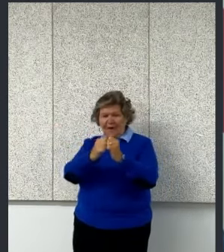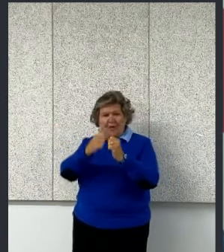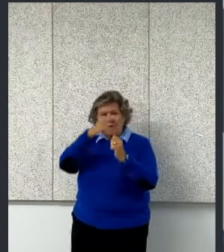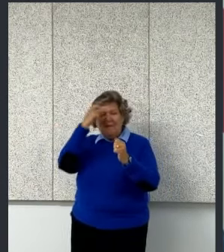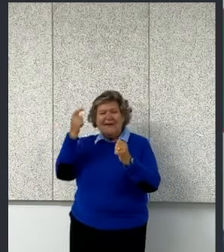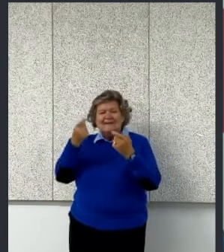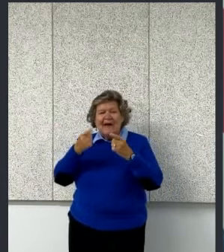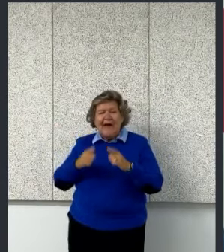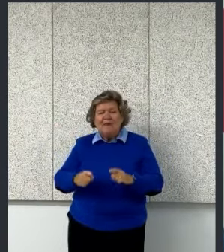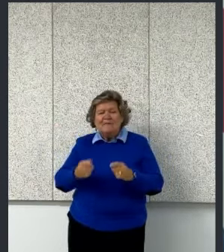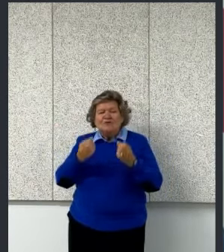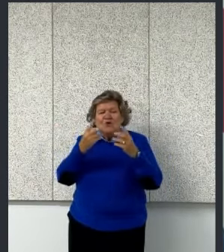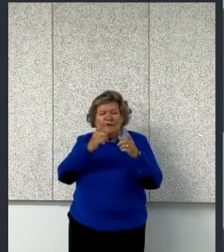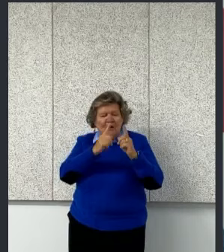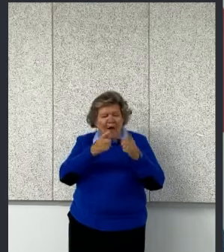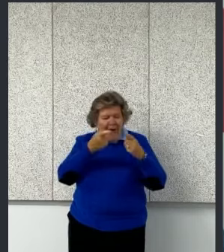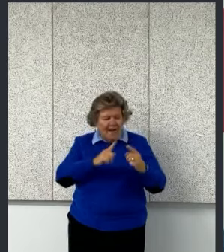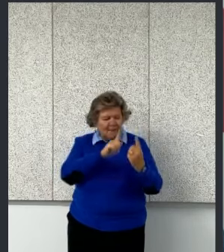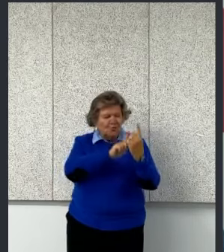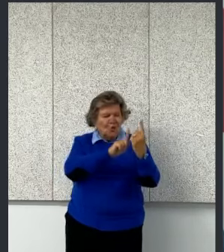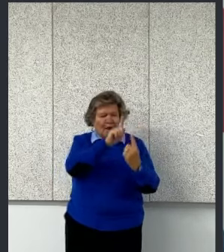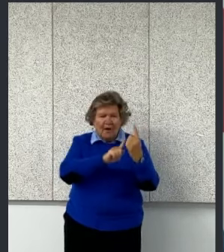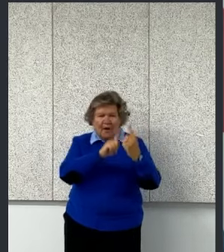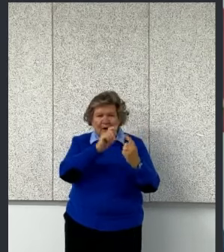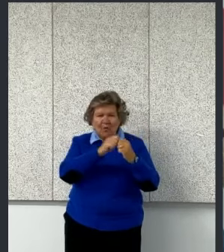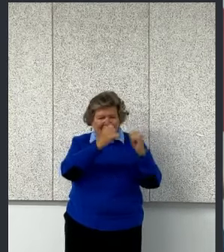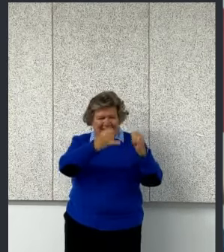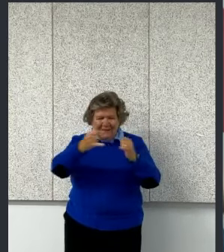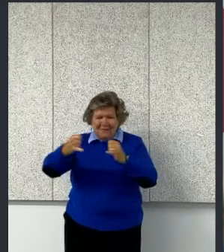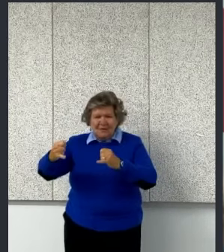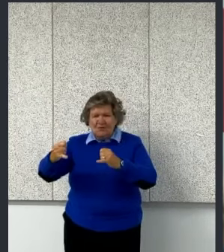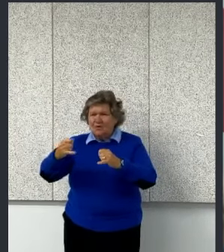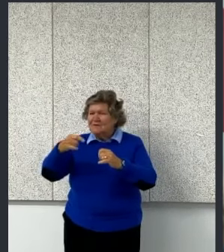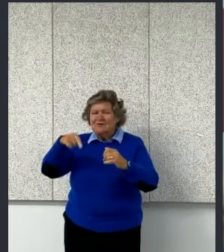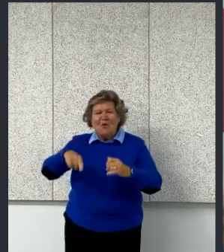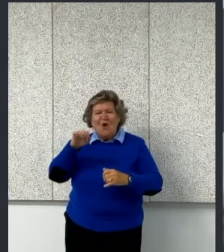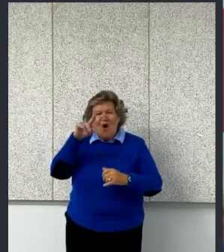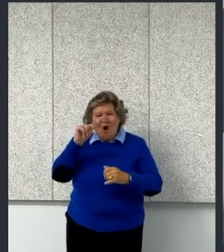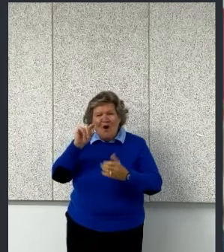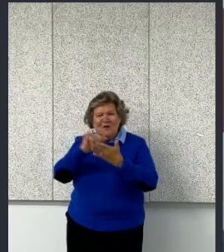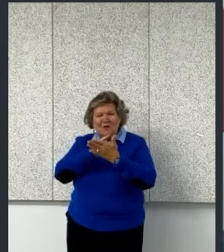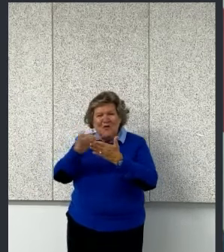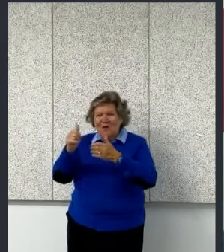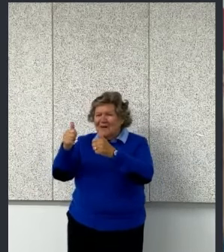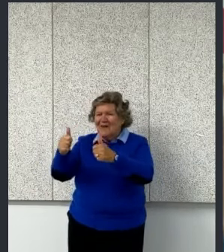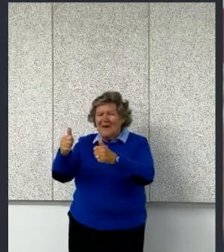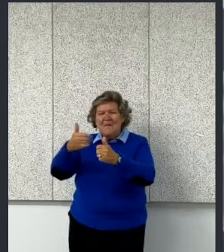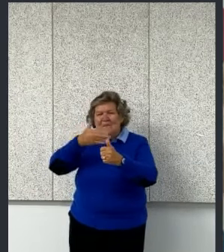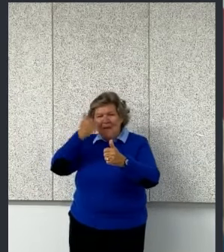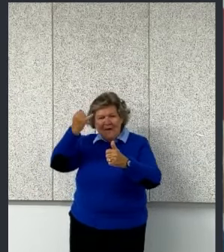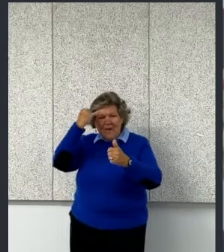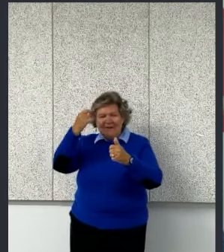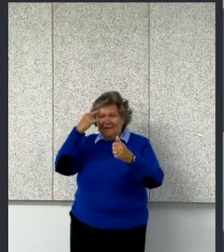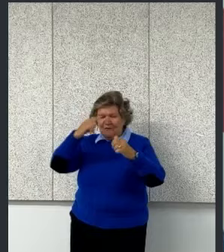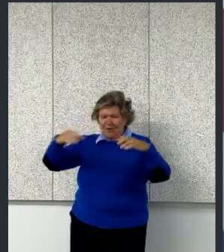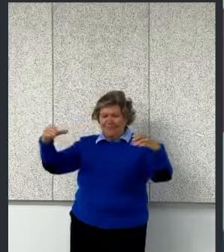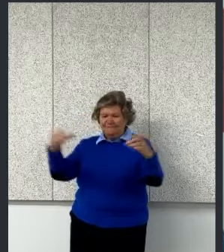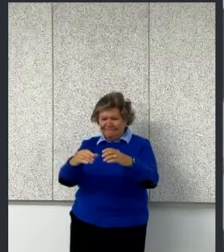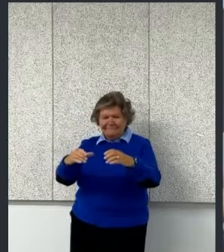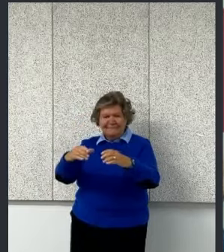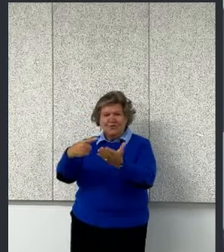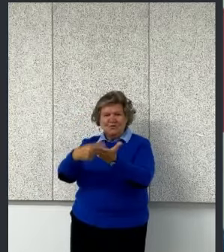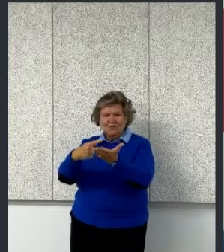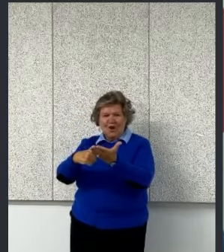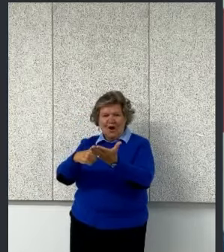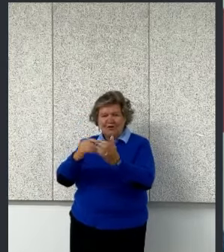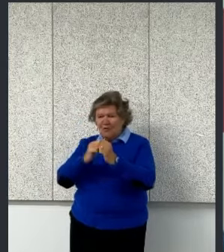happen one-on-one with individual grantees. And I think there's a lot of, I think, telephone that kind of can come out of that. As I heard that Mellon's